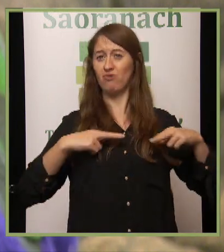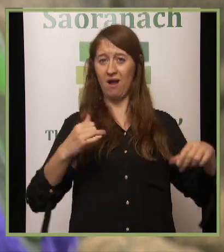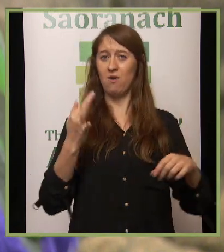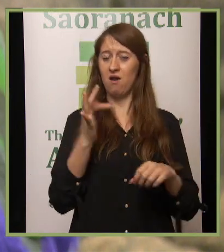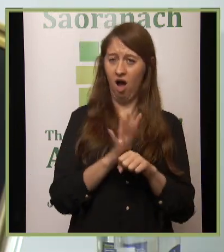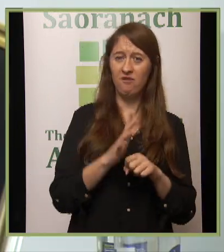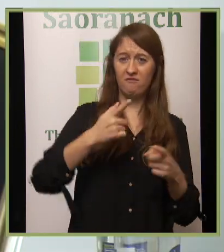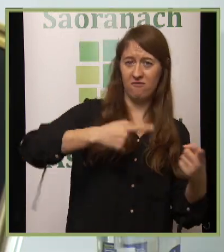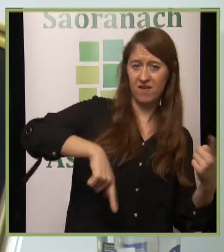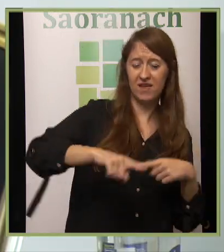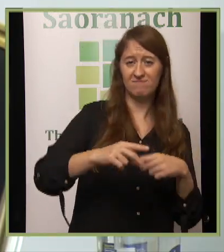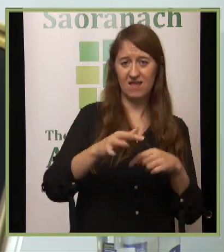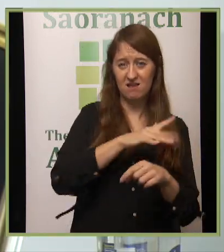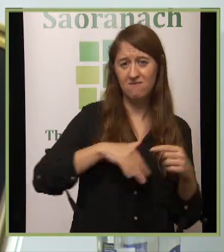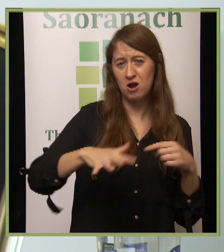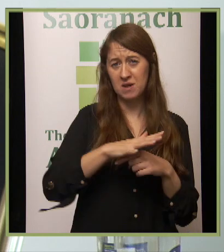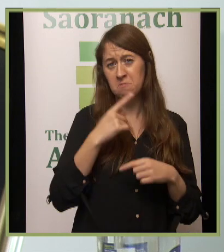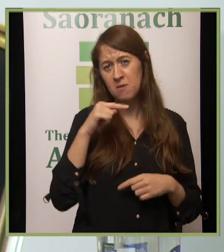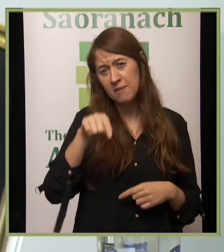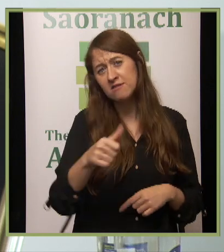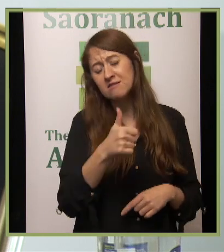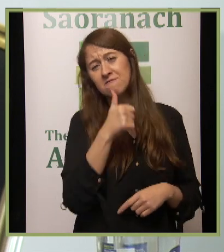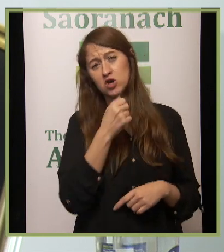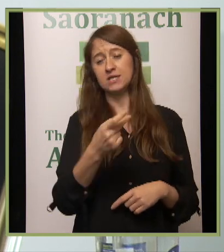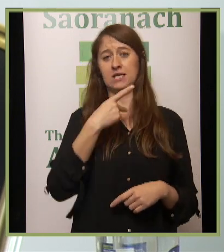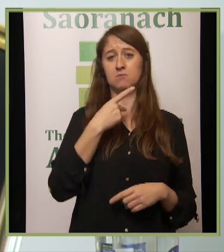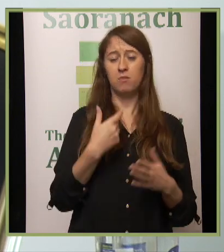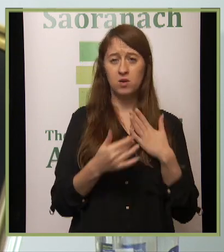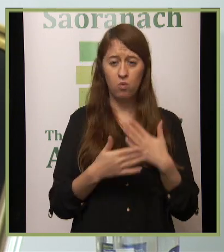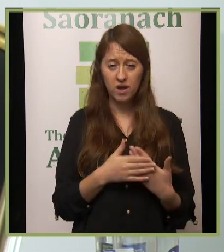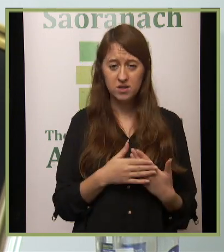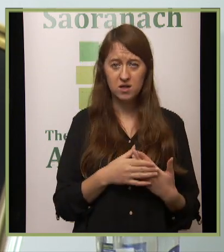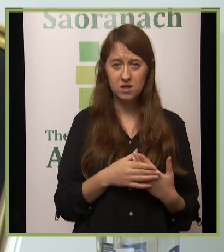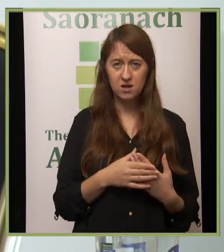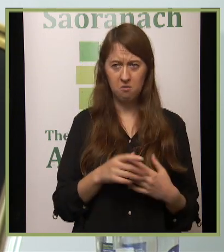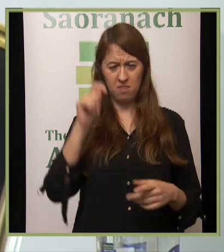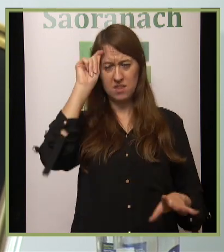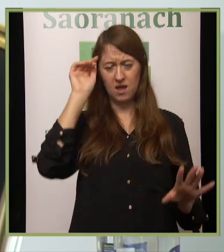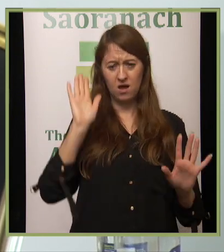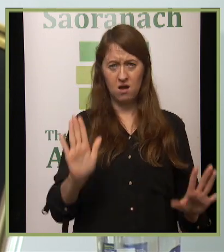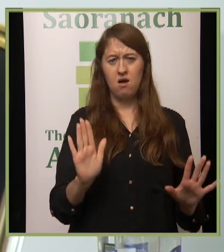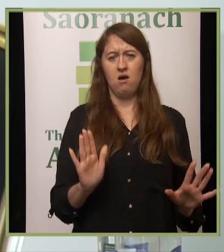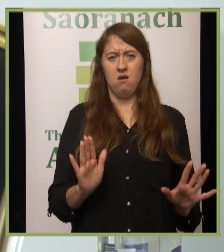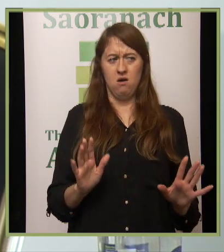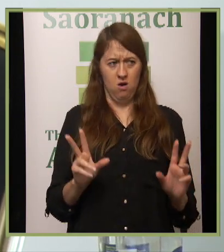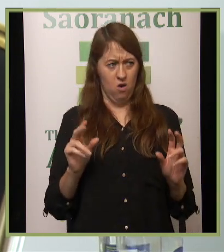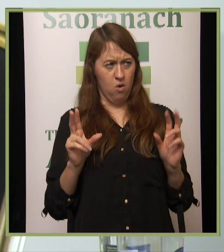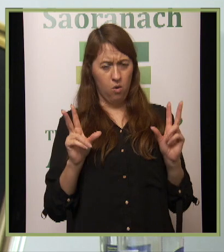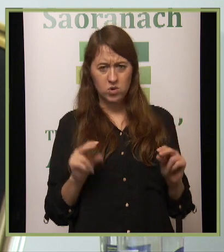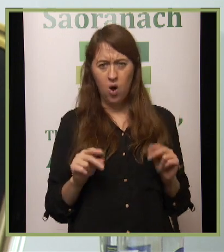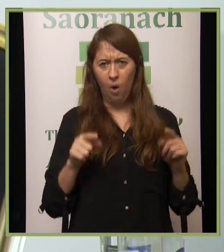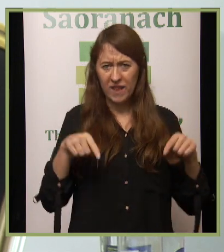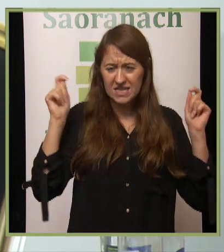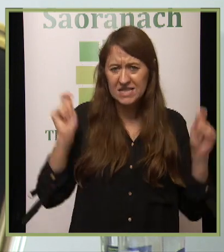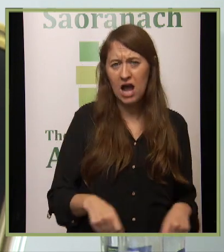environment. And that's the first disappointment of starting this, just like, are you kidding me? Oh no, this is terrible. How did I